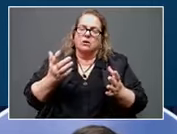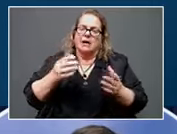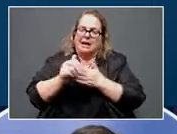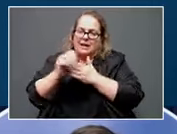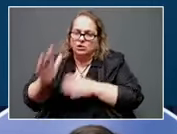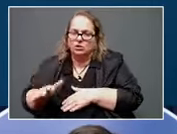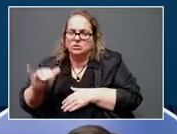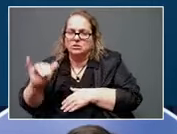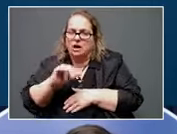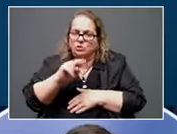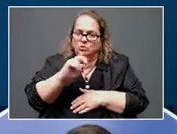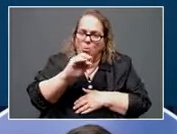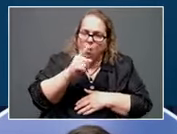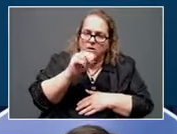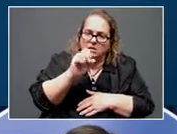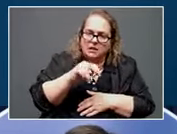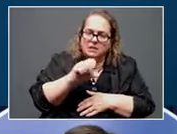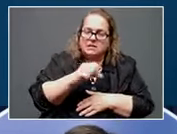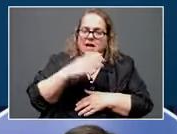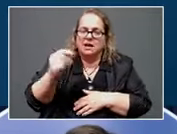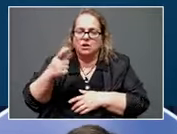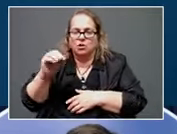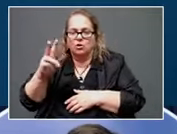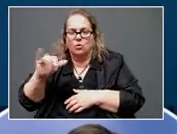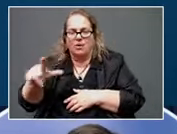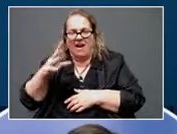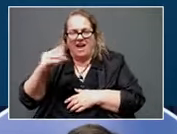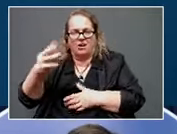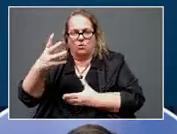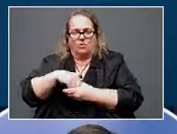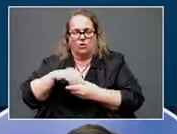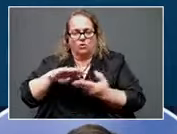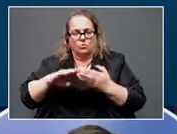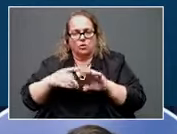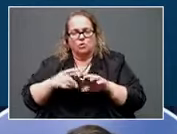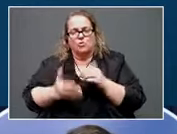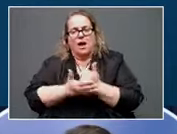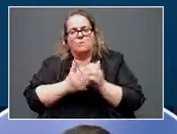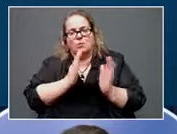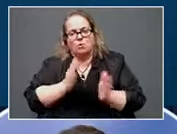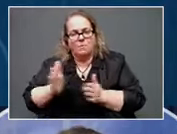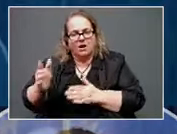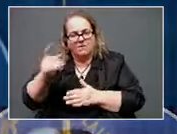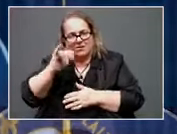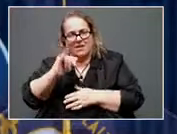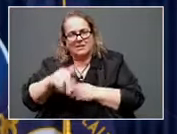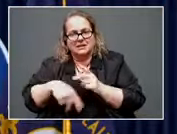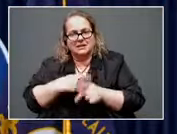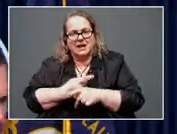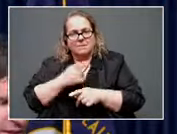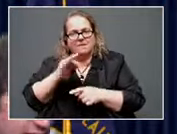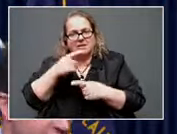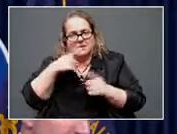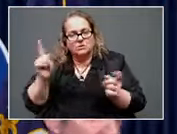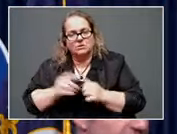Goodwill, and in the community itself that help prepare for this type of announcement.